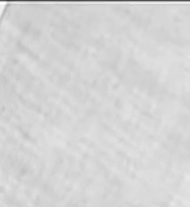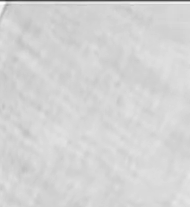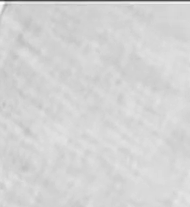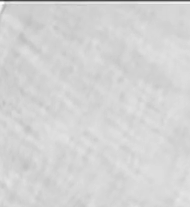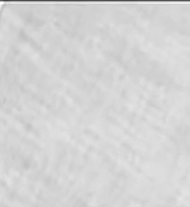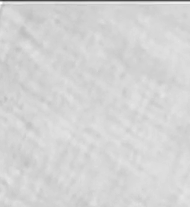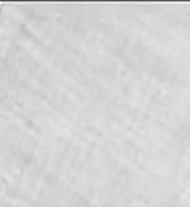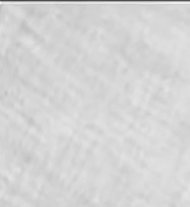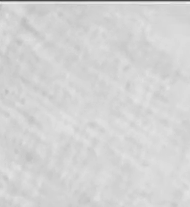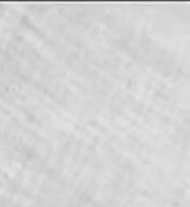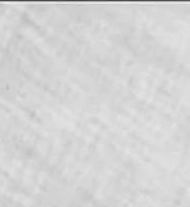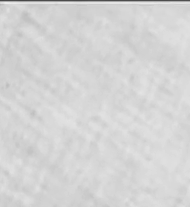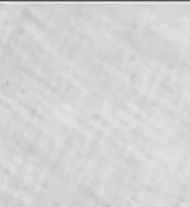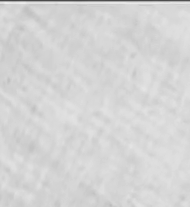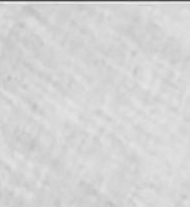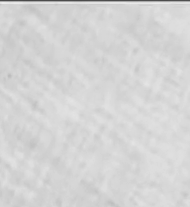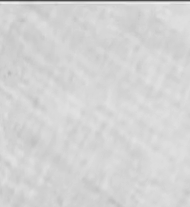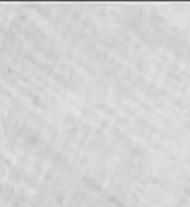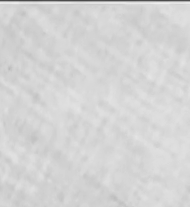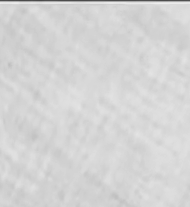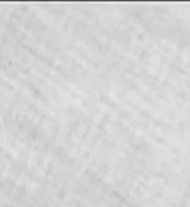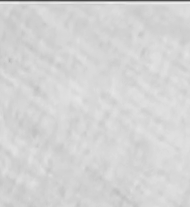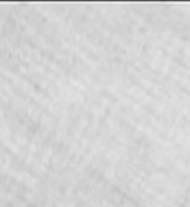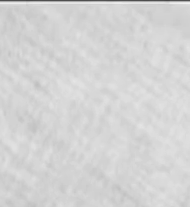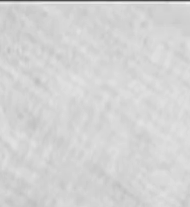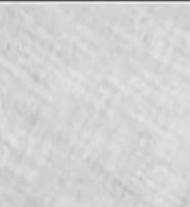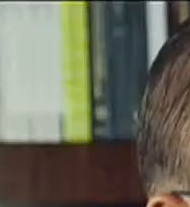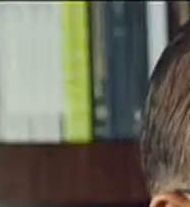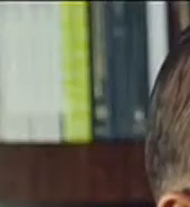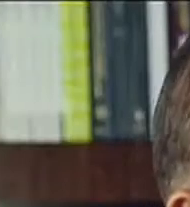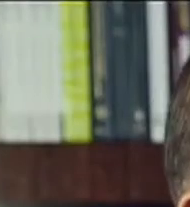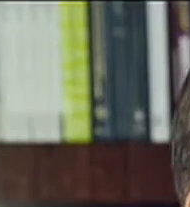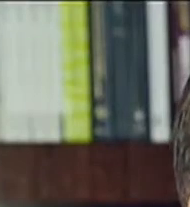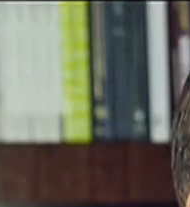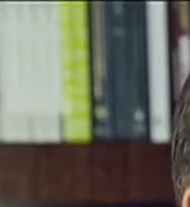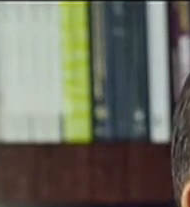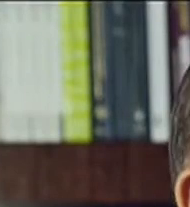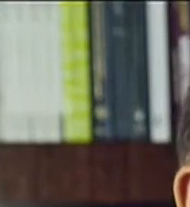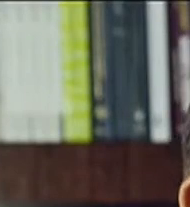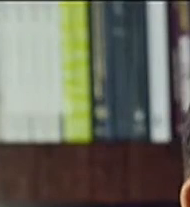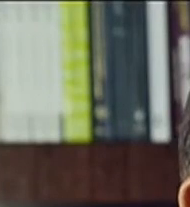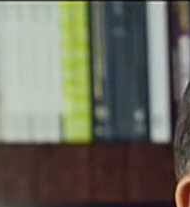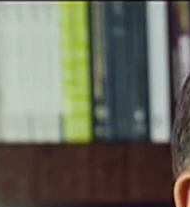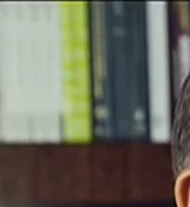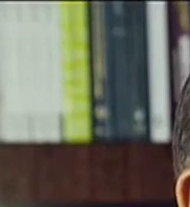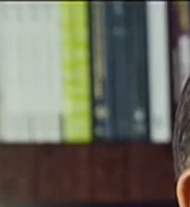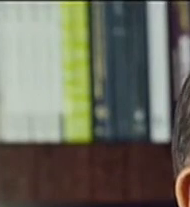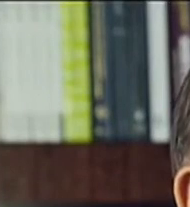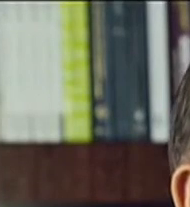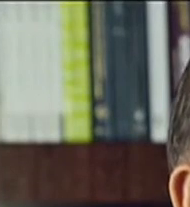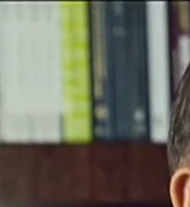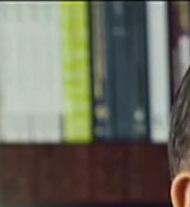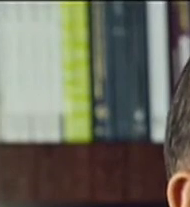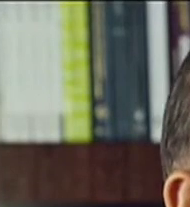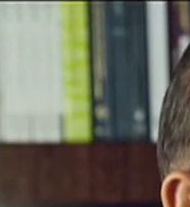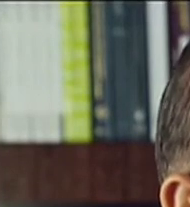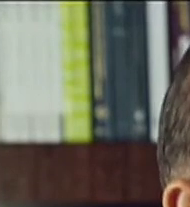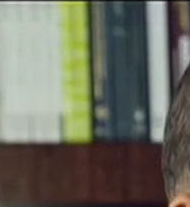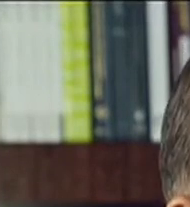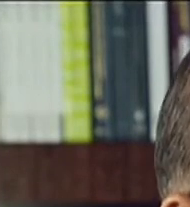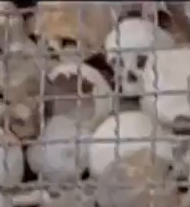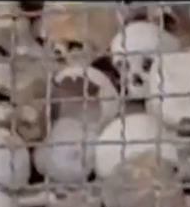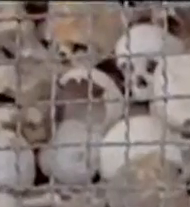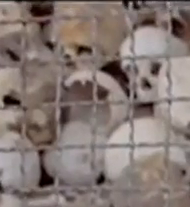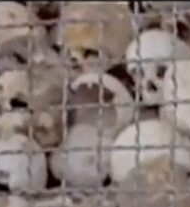my family and my country. In my time as a Secretary General, I have been moved by